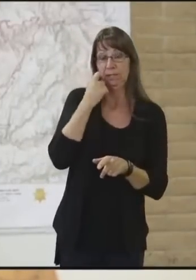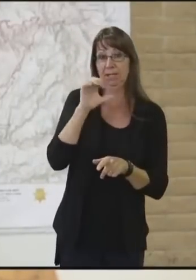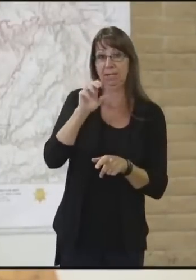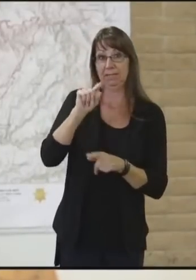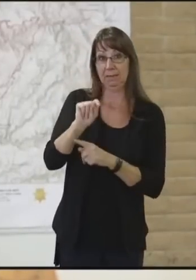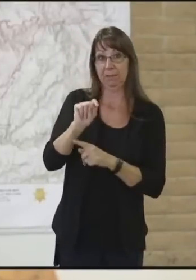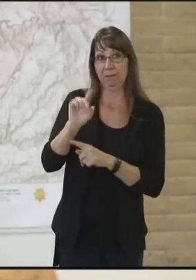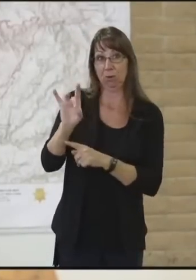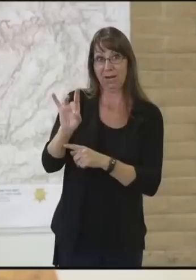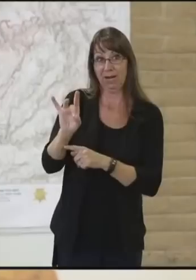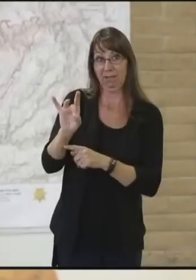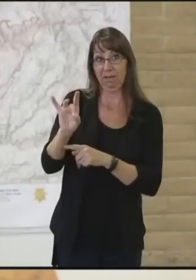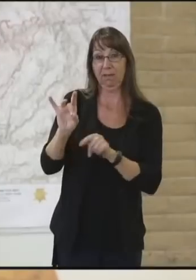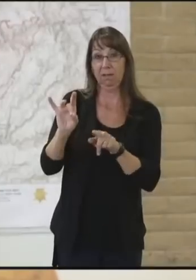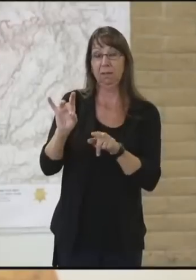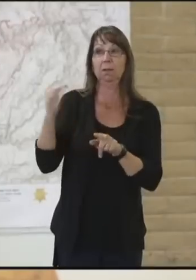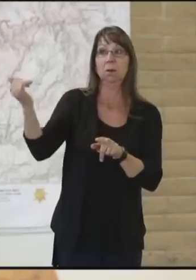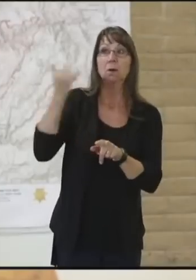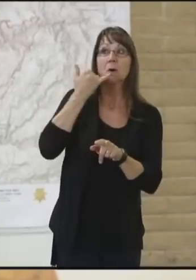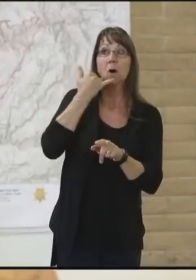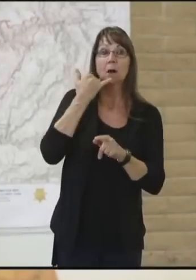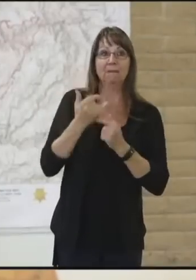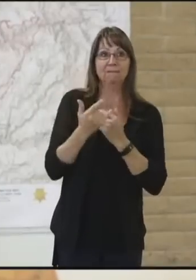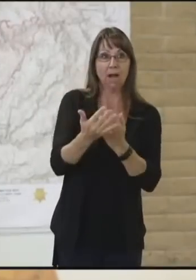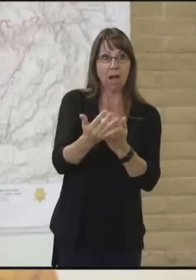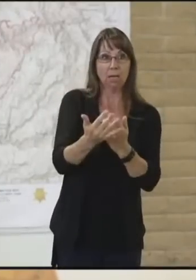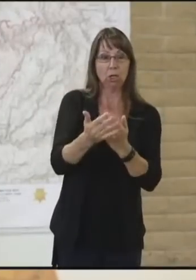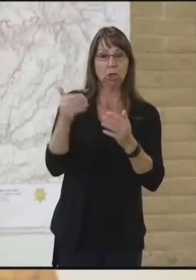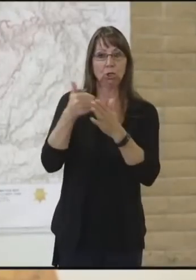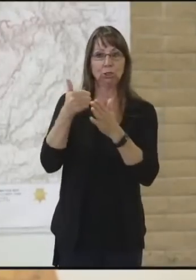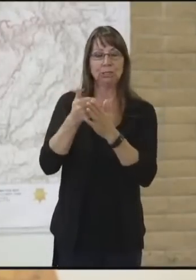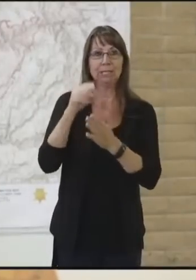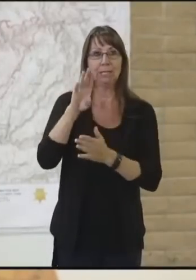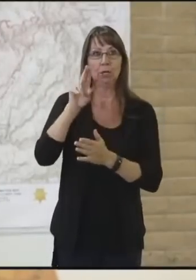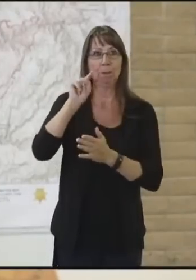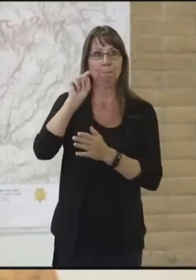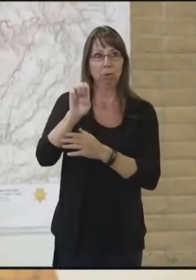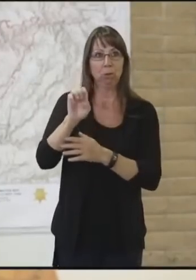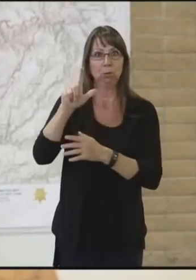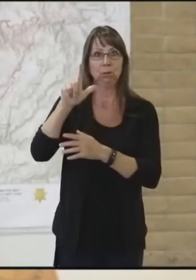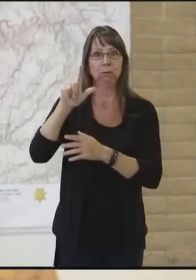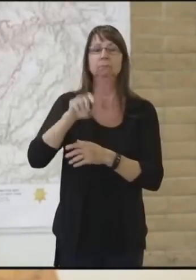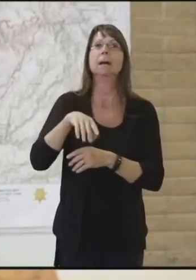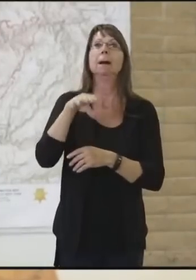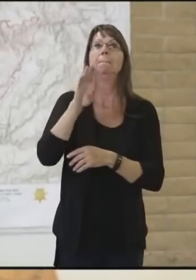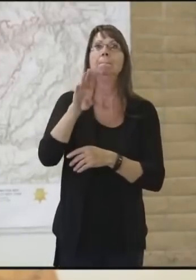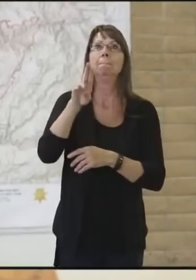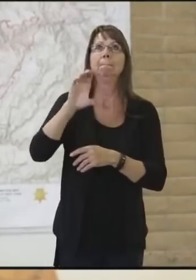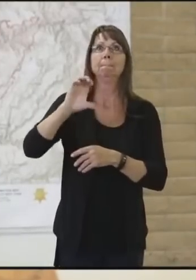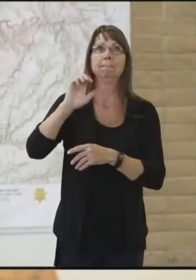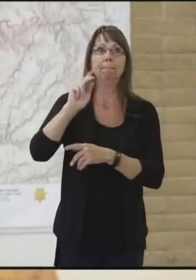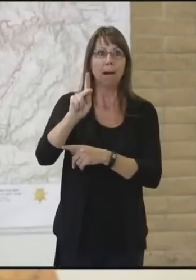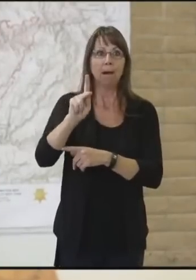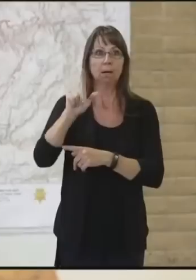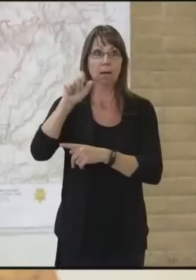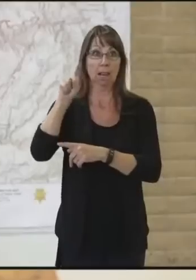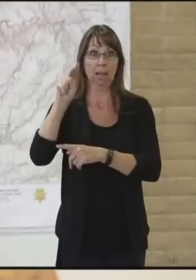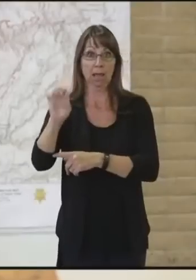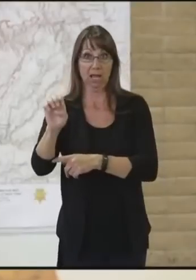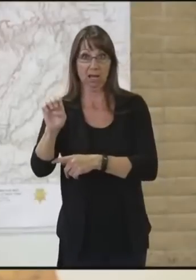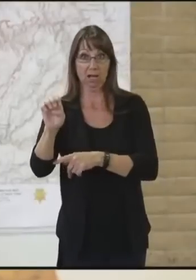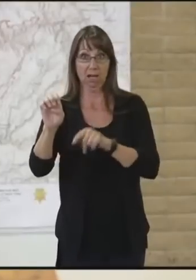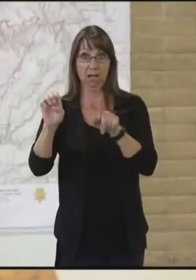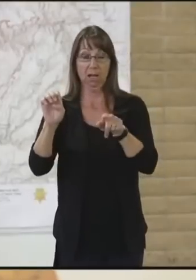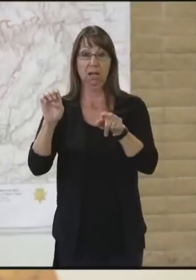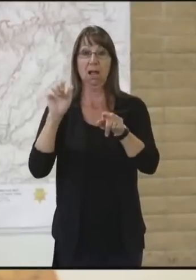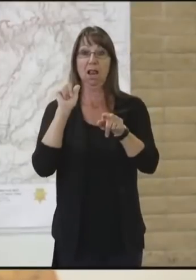were notified of a fire below Bucks Lake that escaped its control line, which was the Bear Fire. Less than 18 hours later,